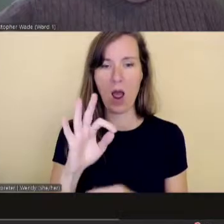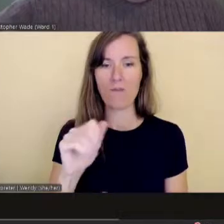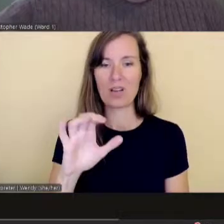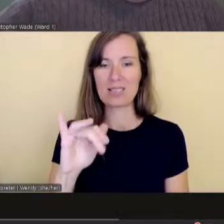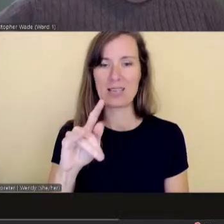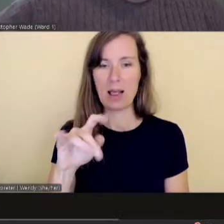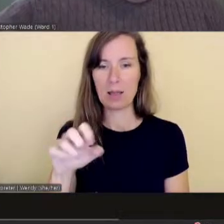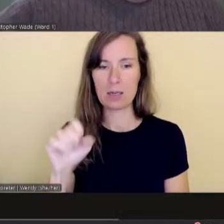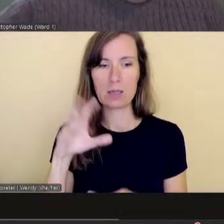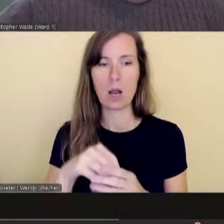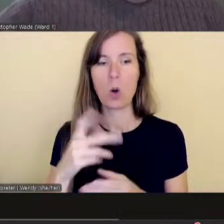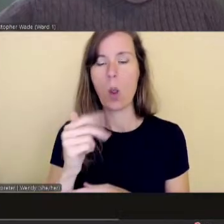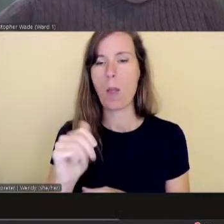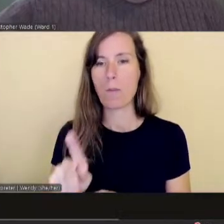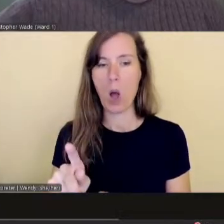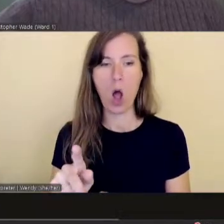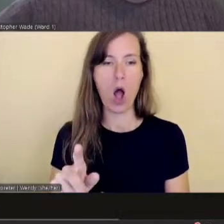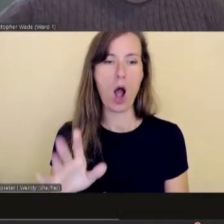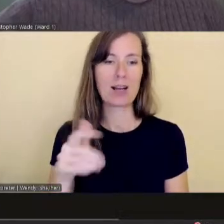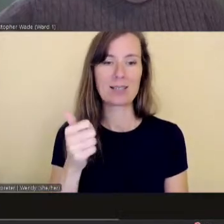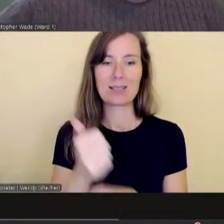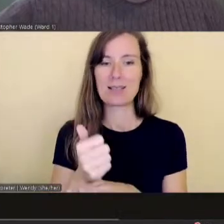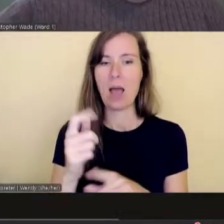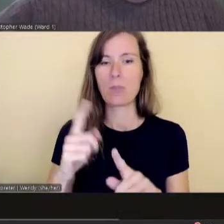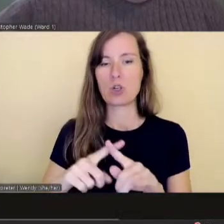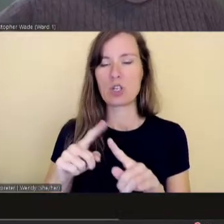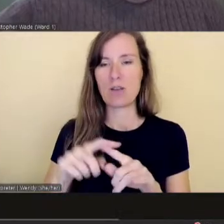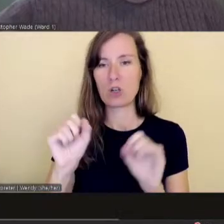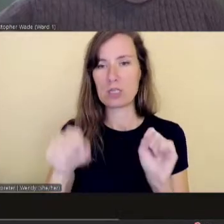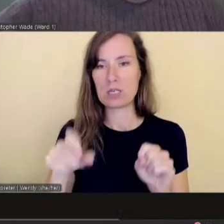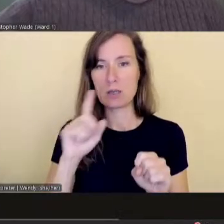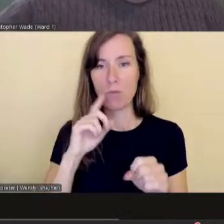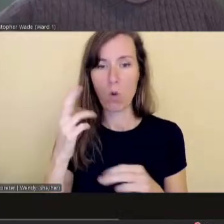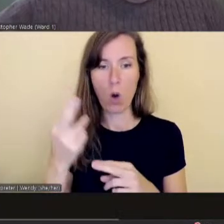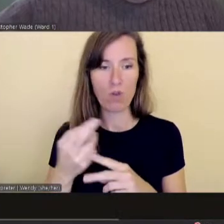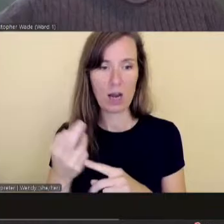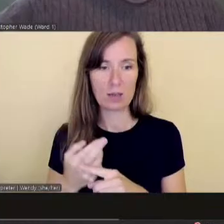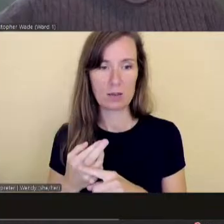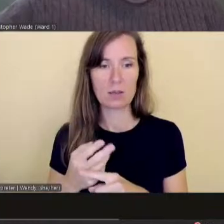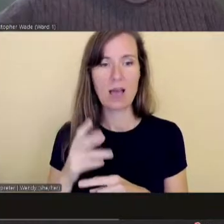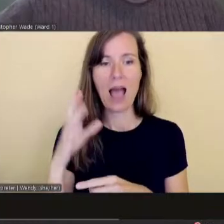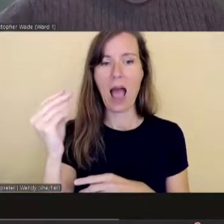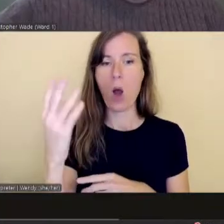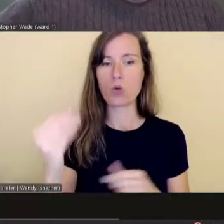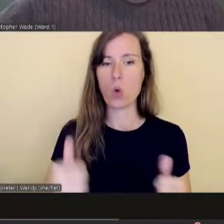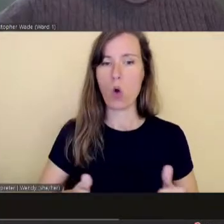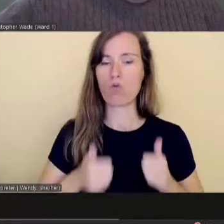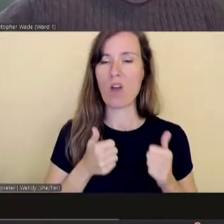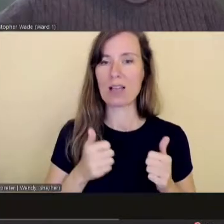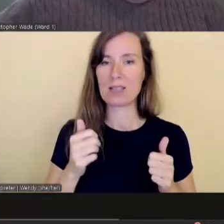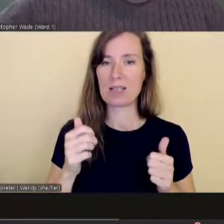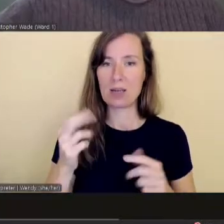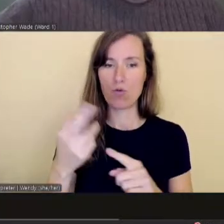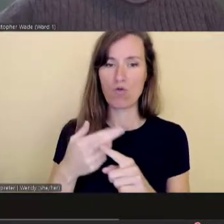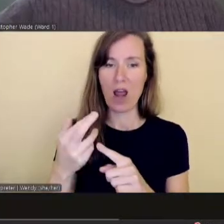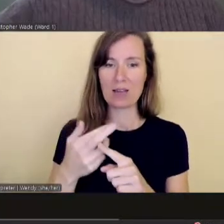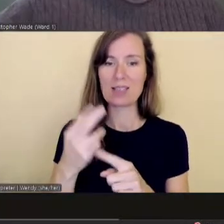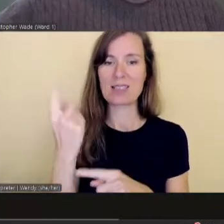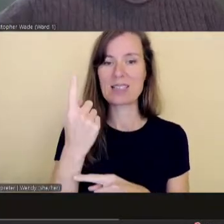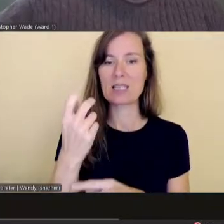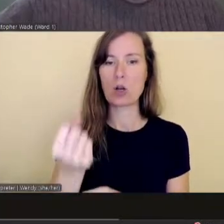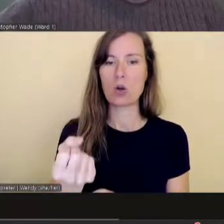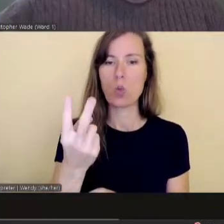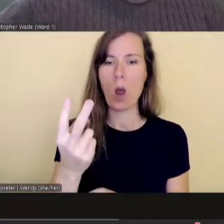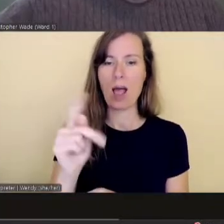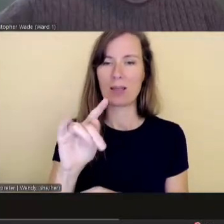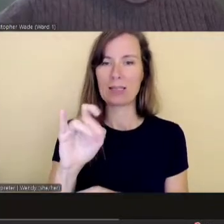rentals. Outdoor residence rentals are considered fourth tier, meaning that town events as well as official